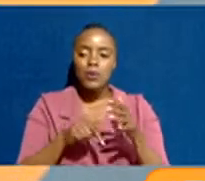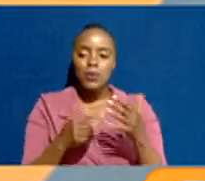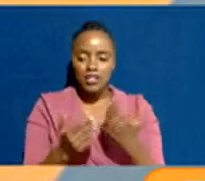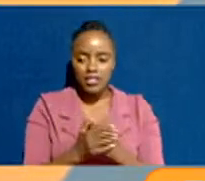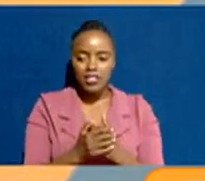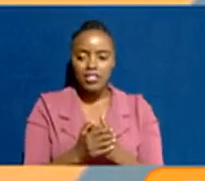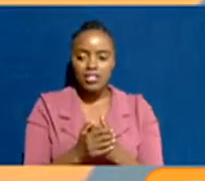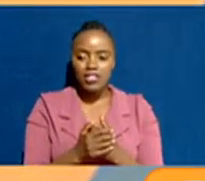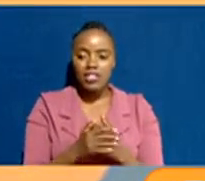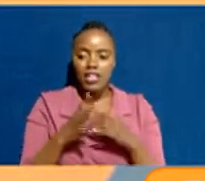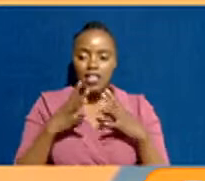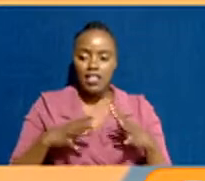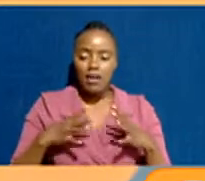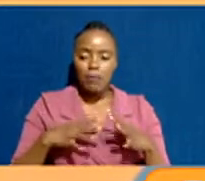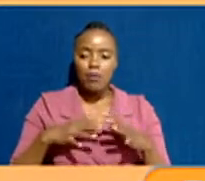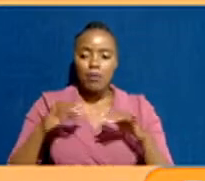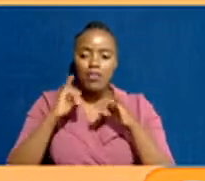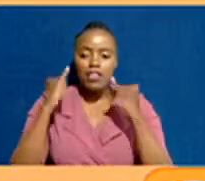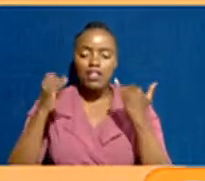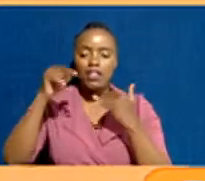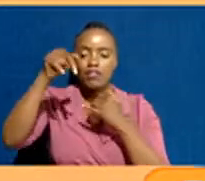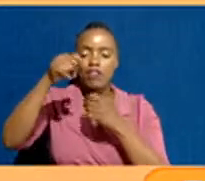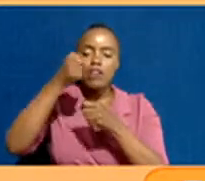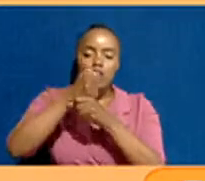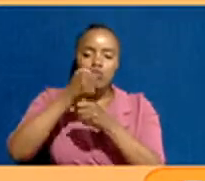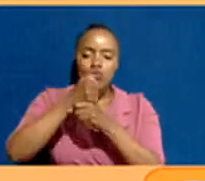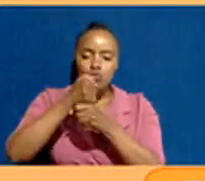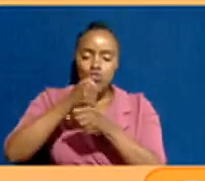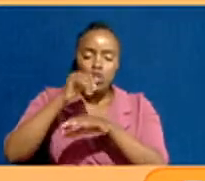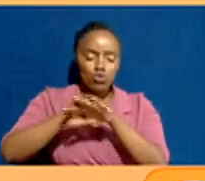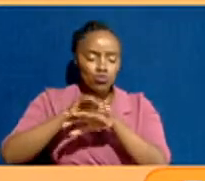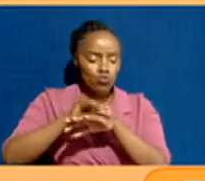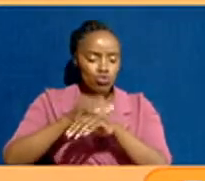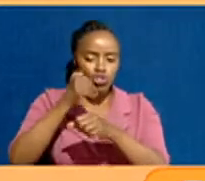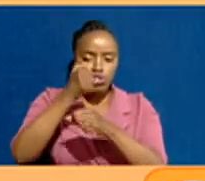that the people at the institute did not do a good job,